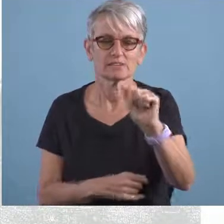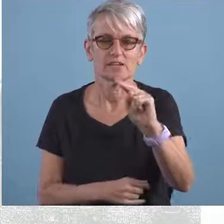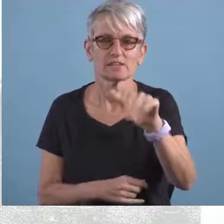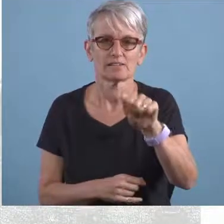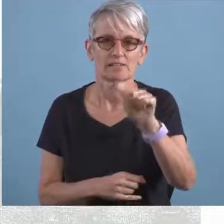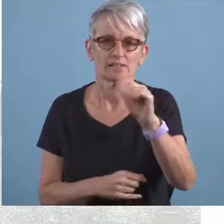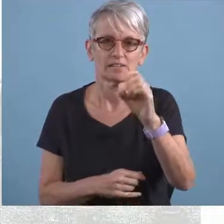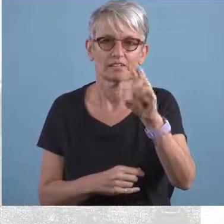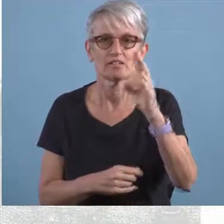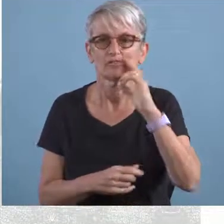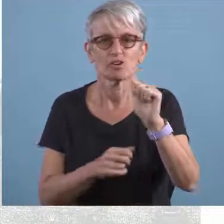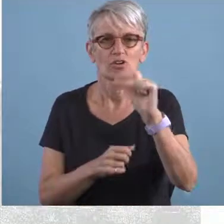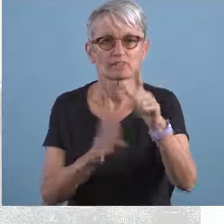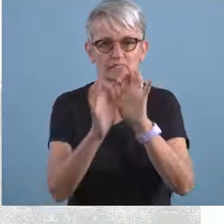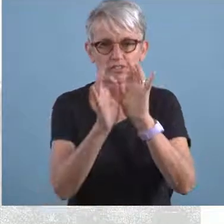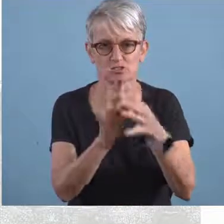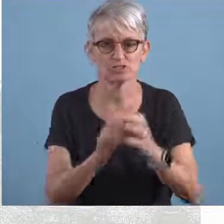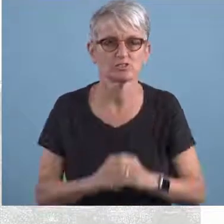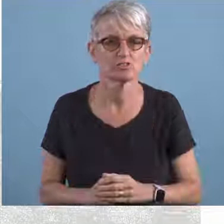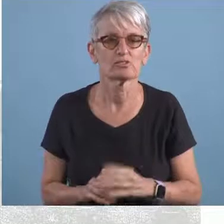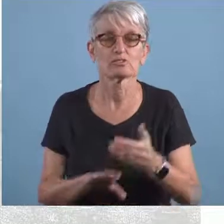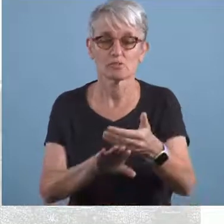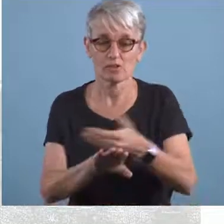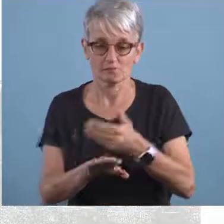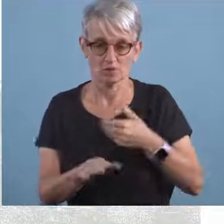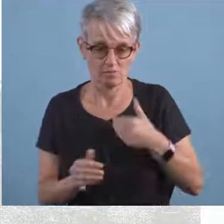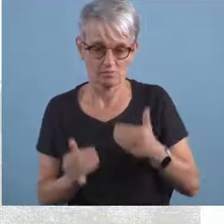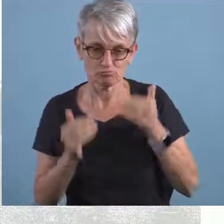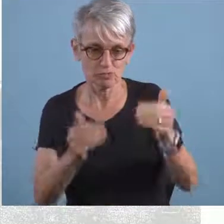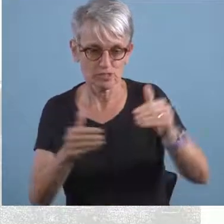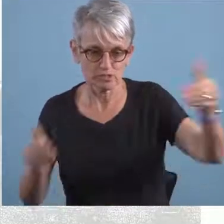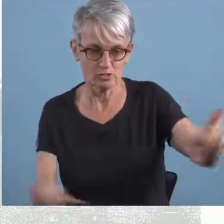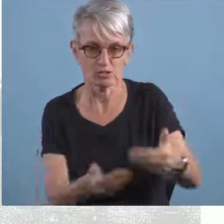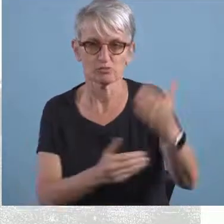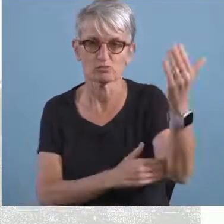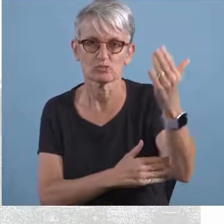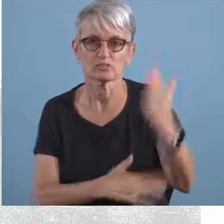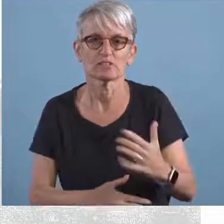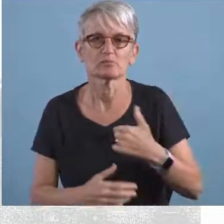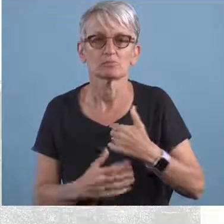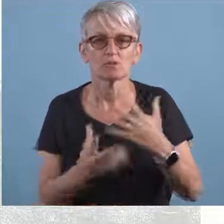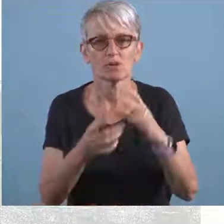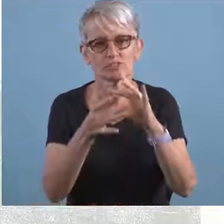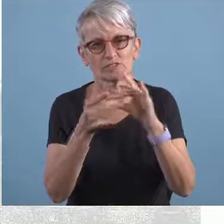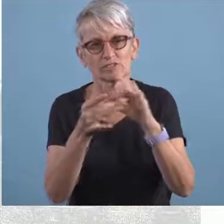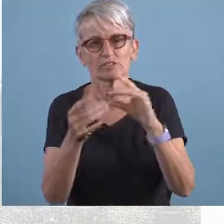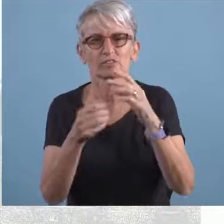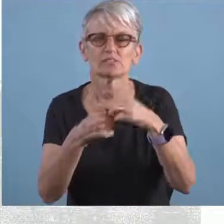interpretation. Before I introduce our presenter, I'd like to make a note of a save the